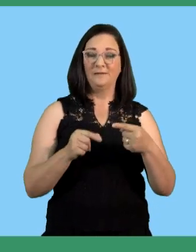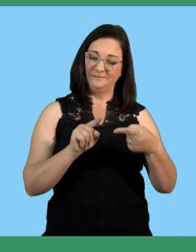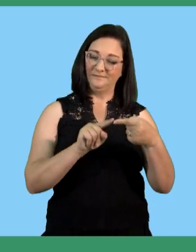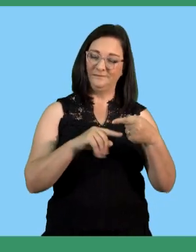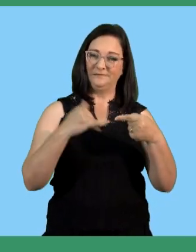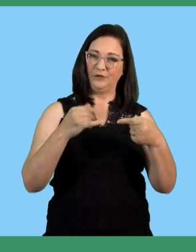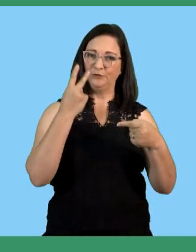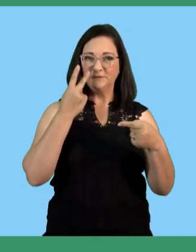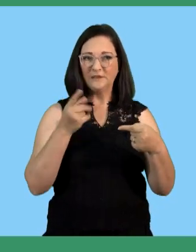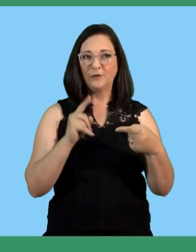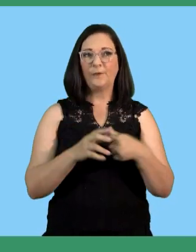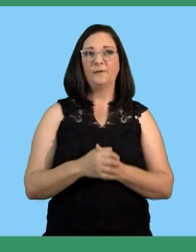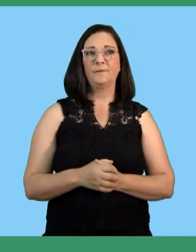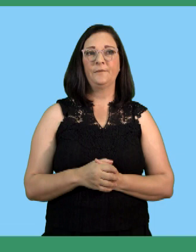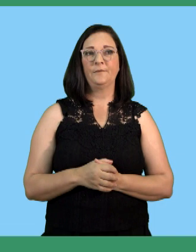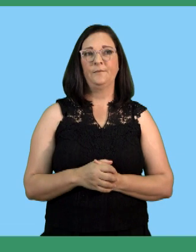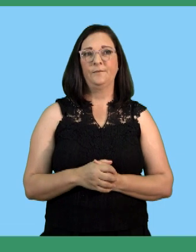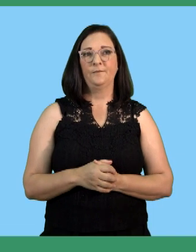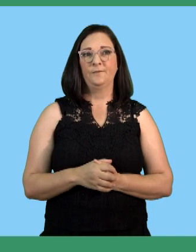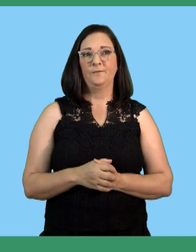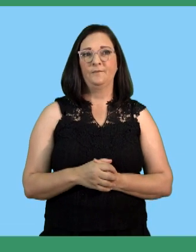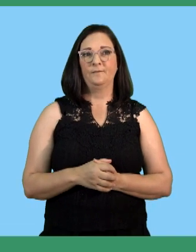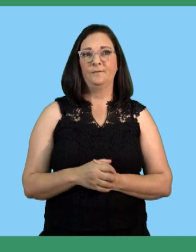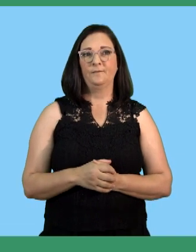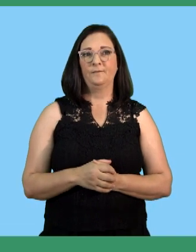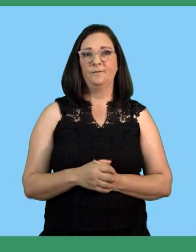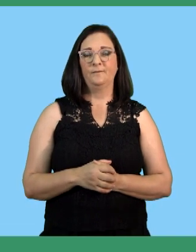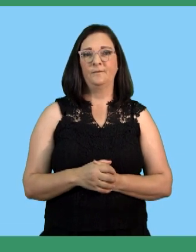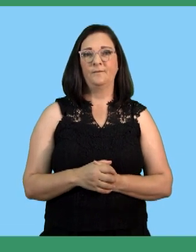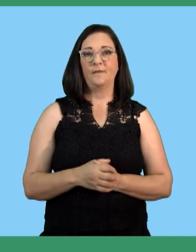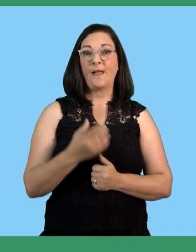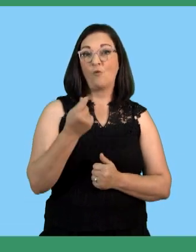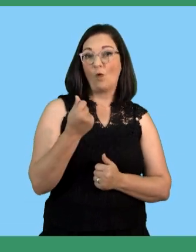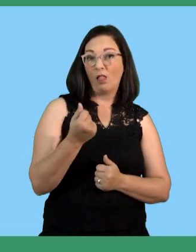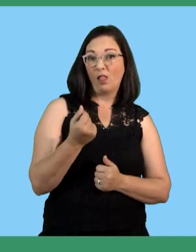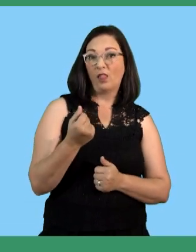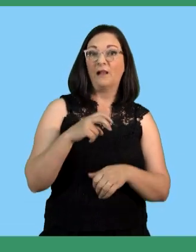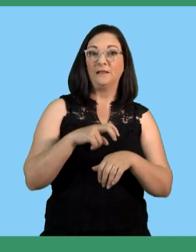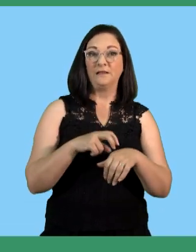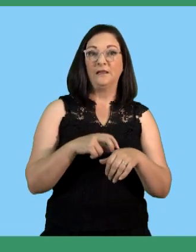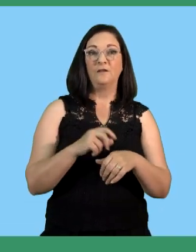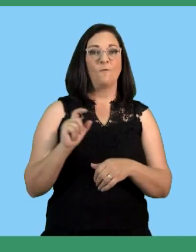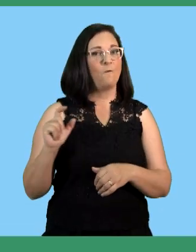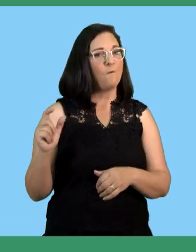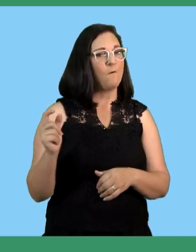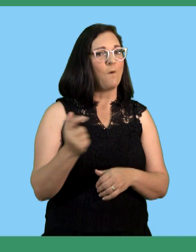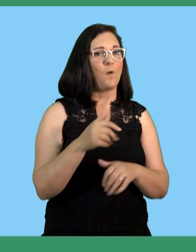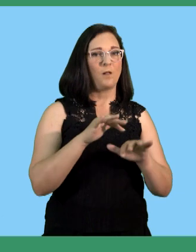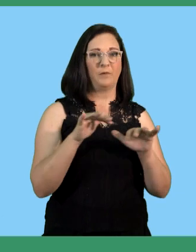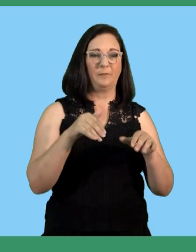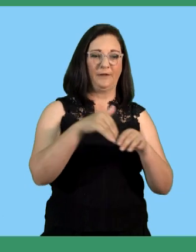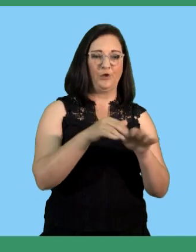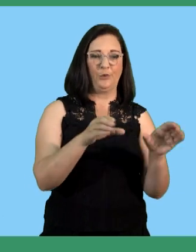purposes, we're looking at this one. It says to enable wealth to be spread more broadly across